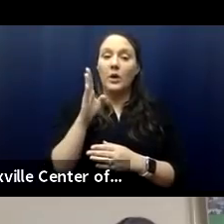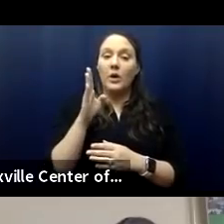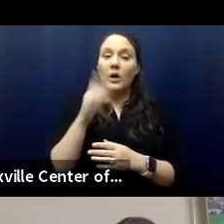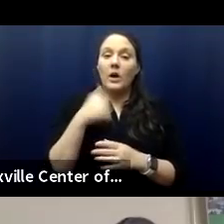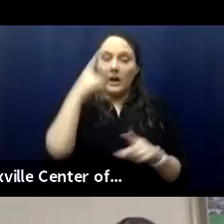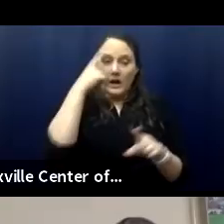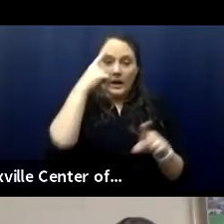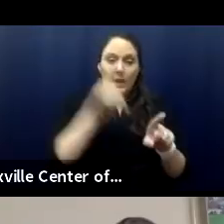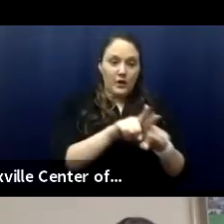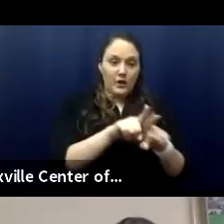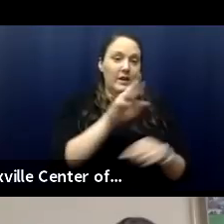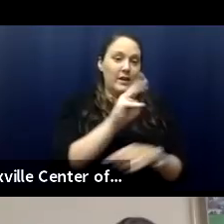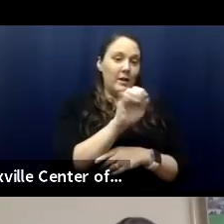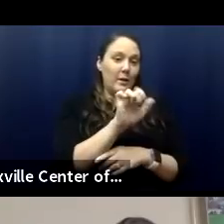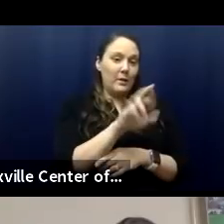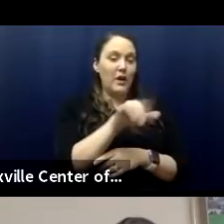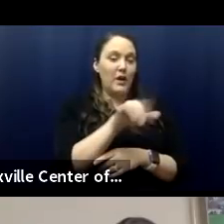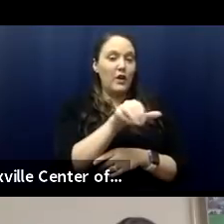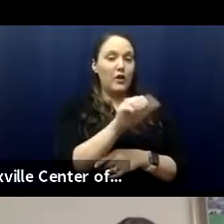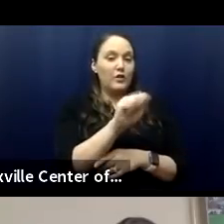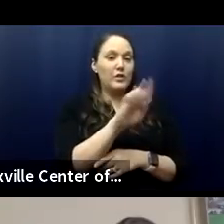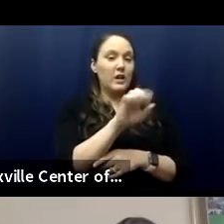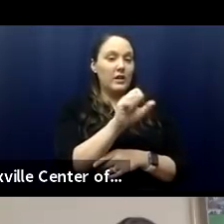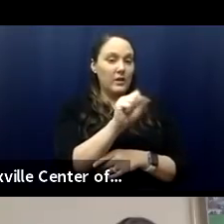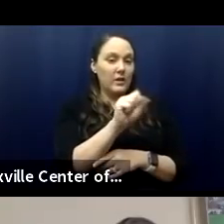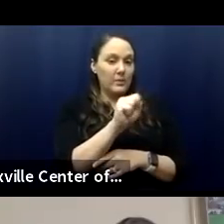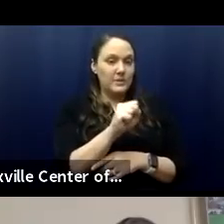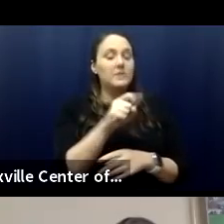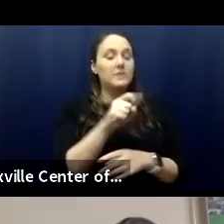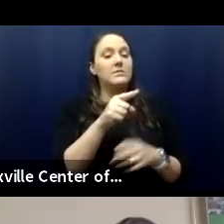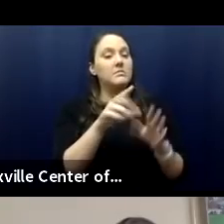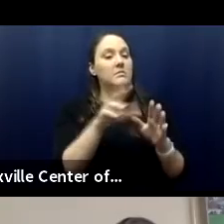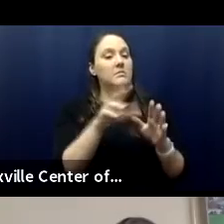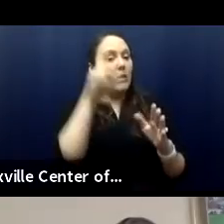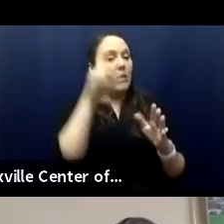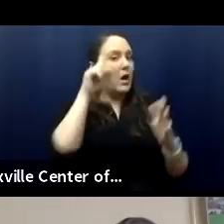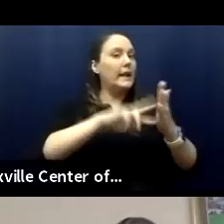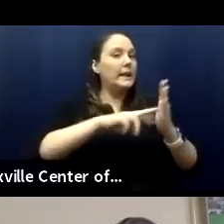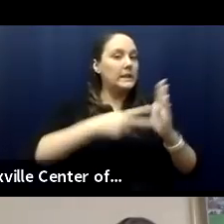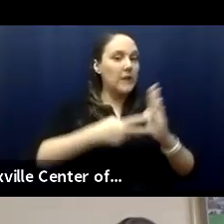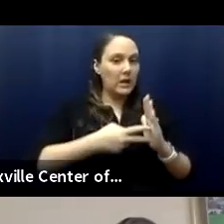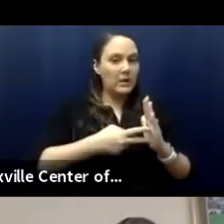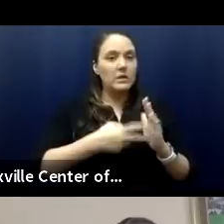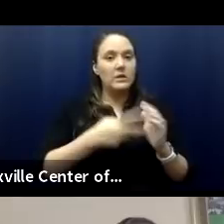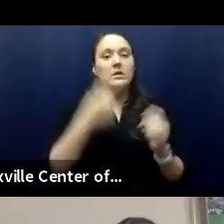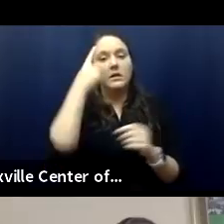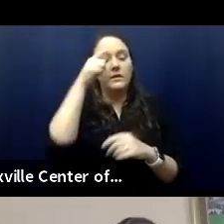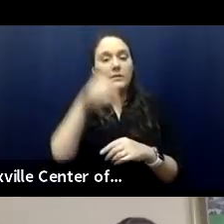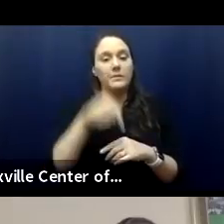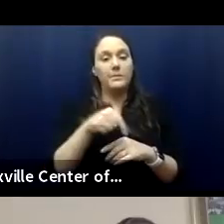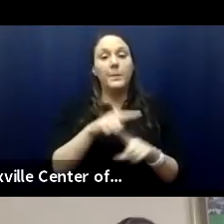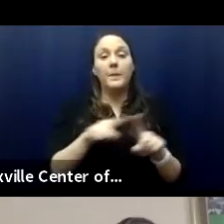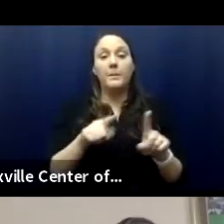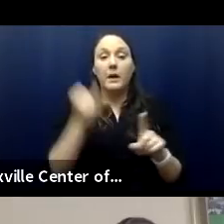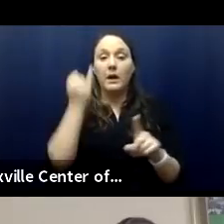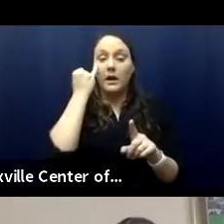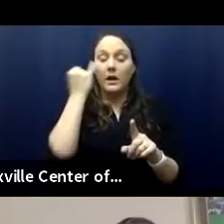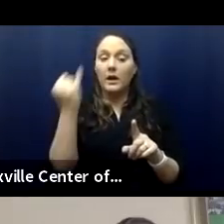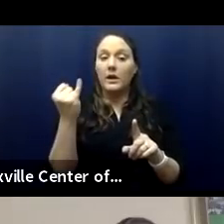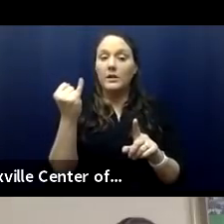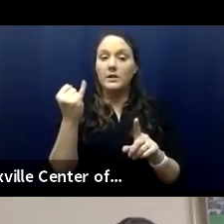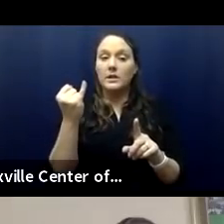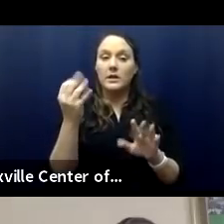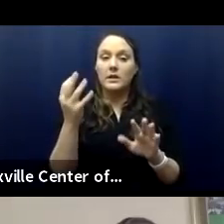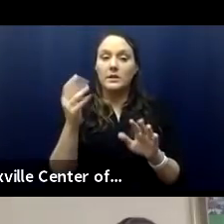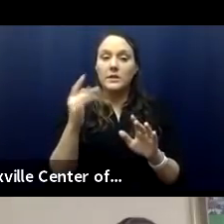Jacobs about the kind of the spirit of the intent of this. The idea is that